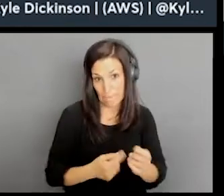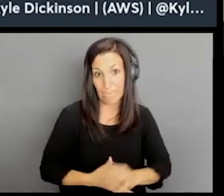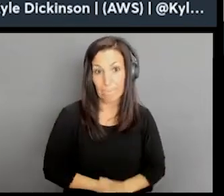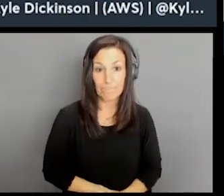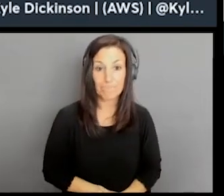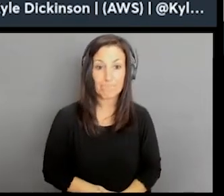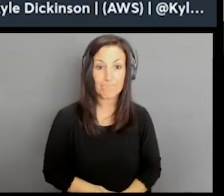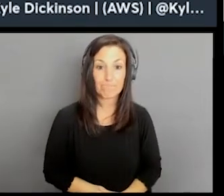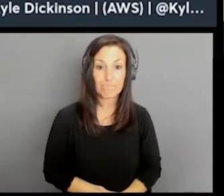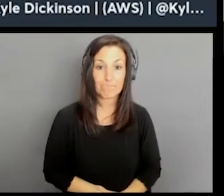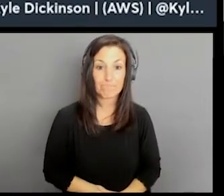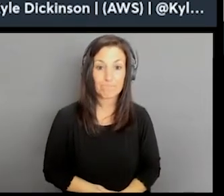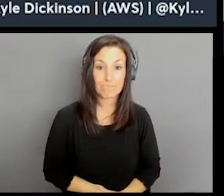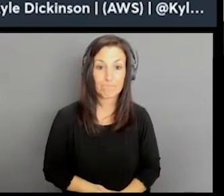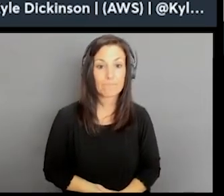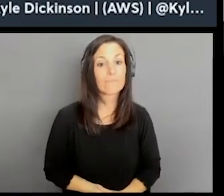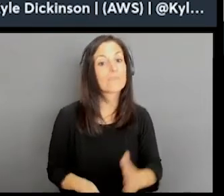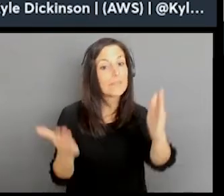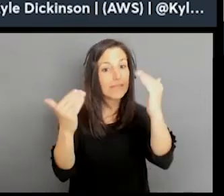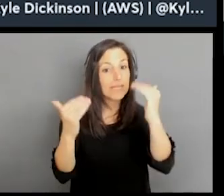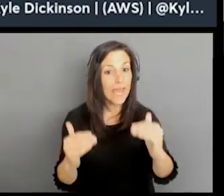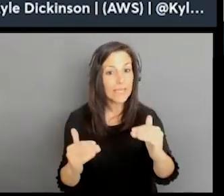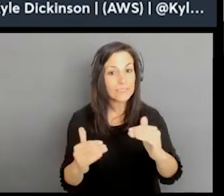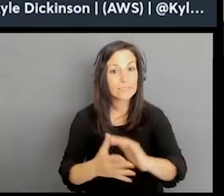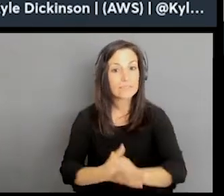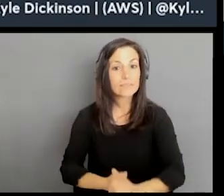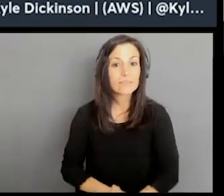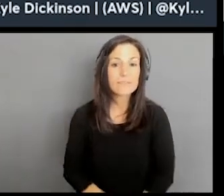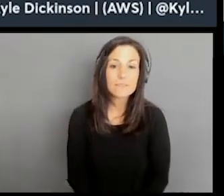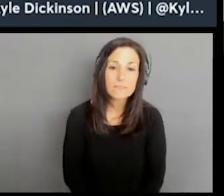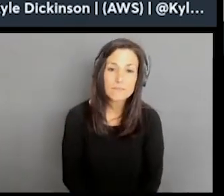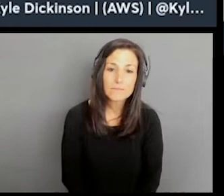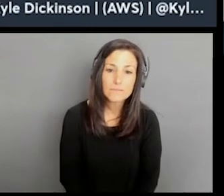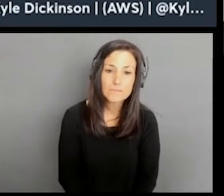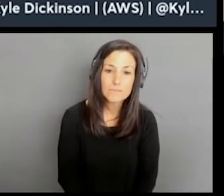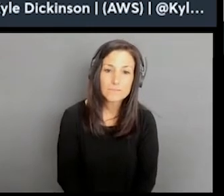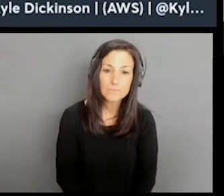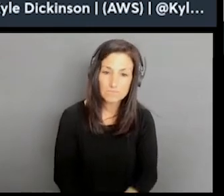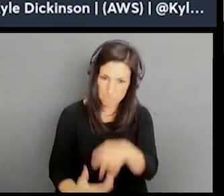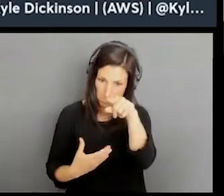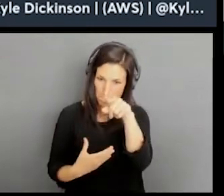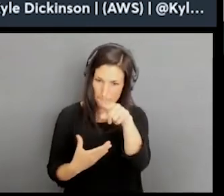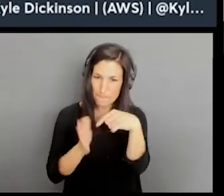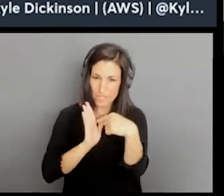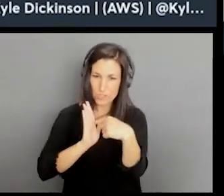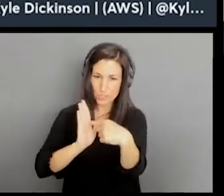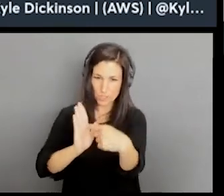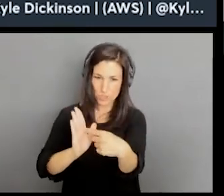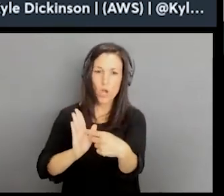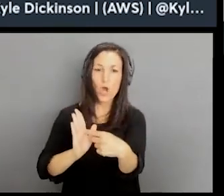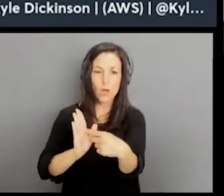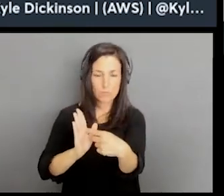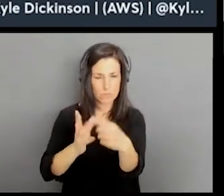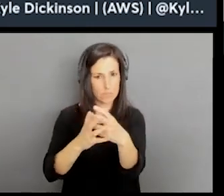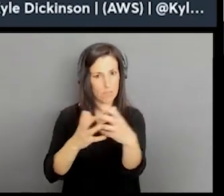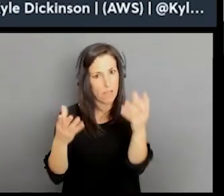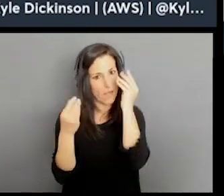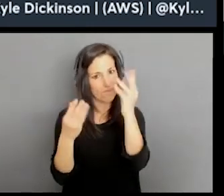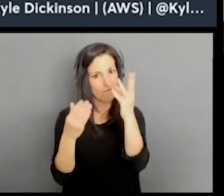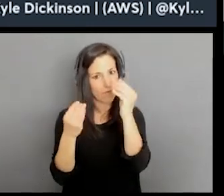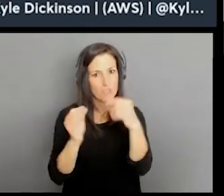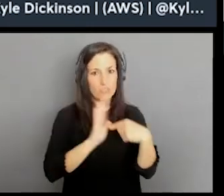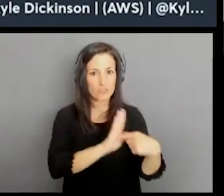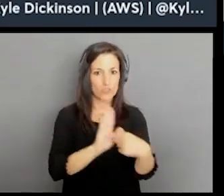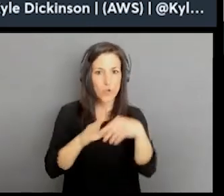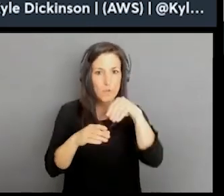So next, here it shows there's a lot of nuanced information that it shows in the tool. So we'll start with